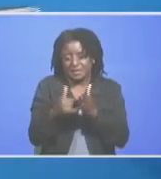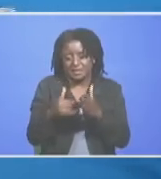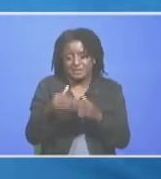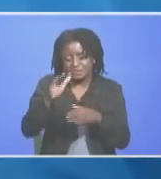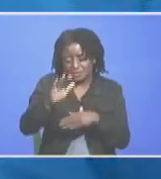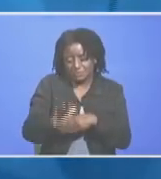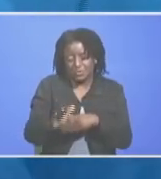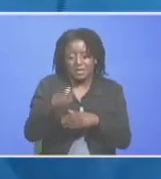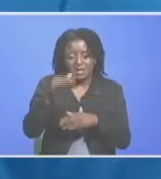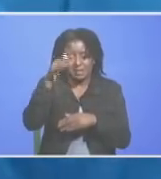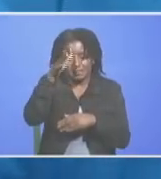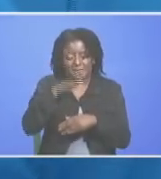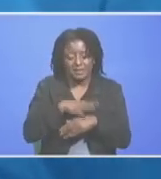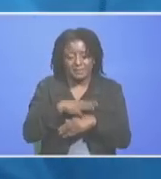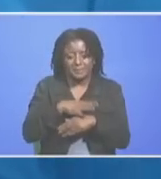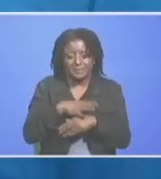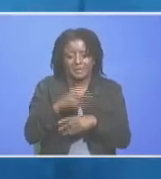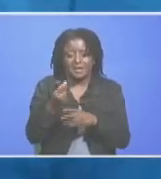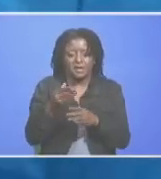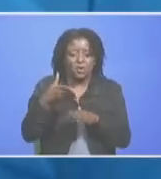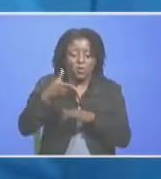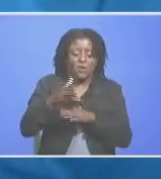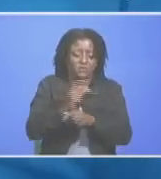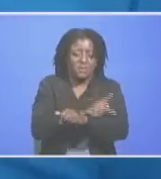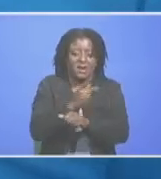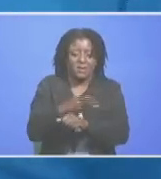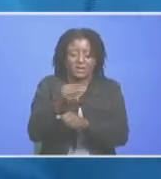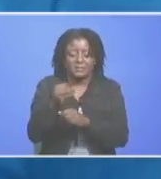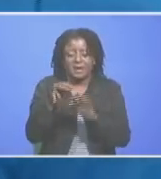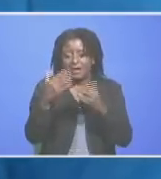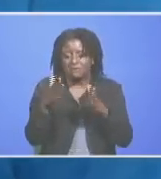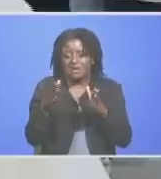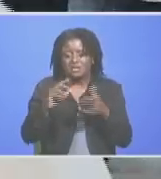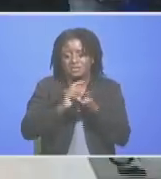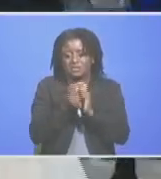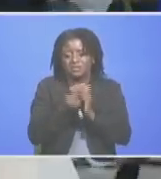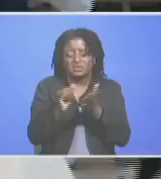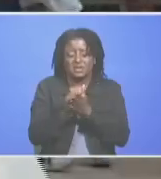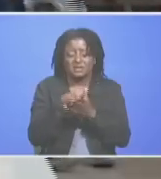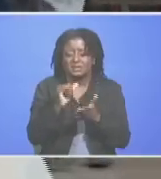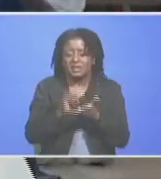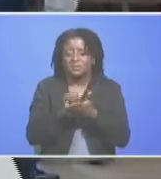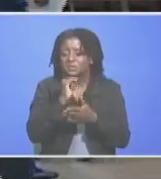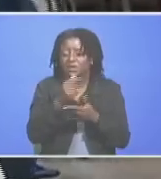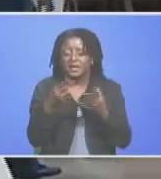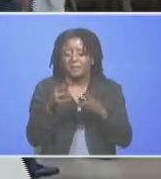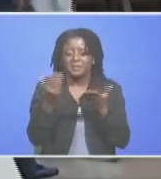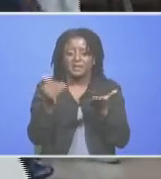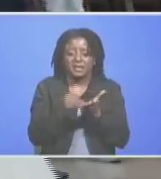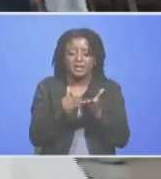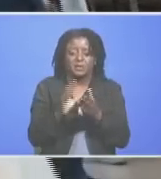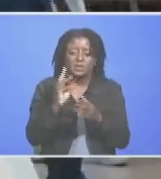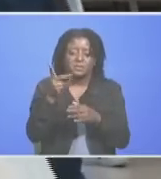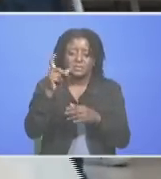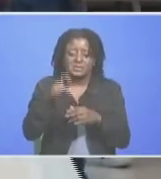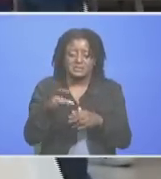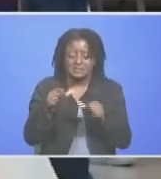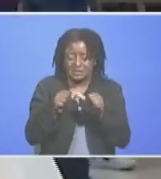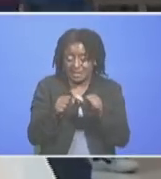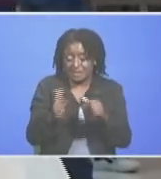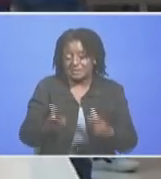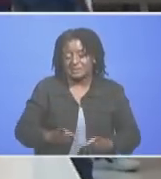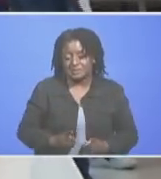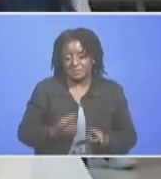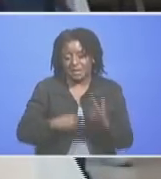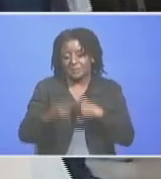and he overpowered them. That was the problem. I can fix that. I already make that adjustment, and that's not going to happen again. We have to stay disciplined, come out from the start with the